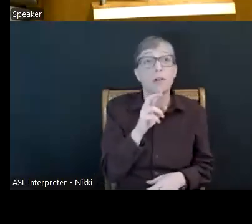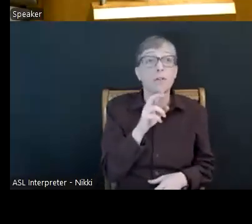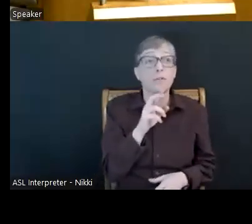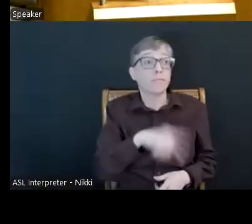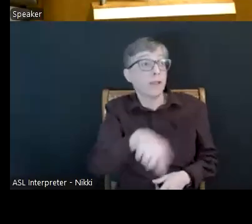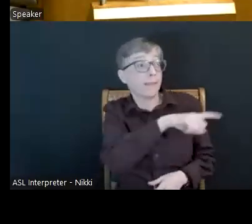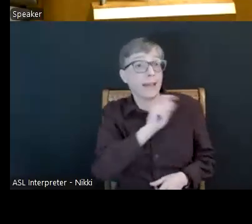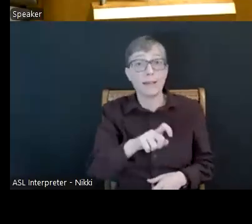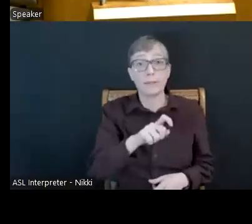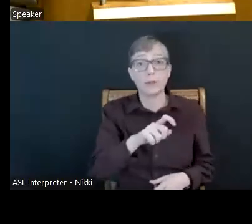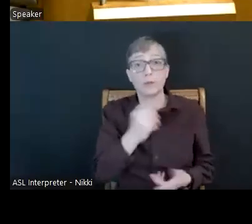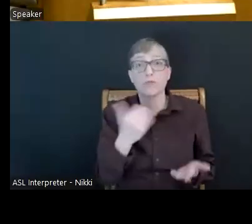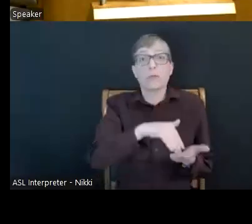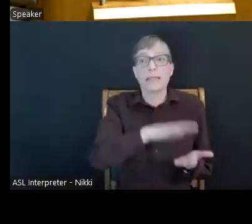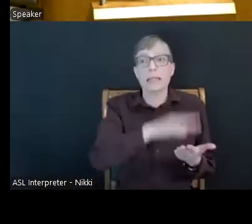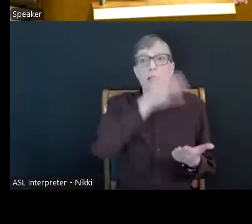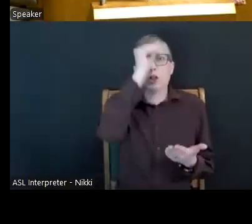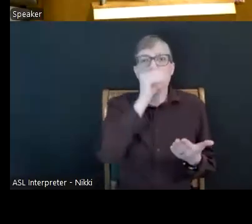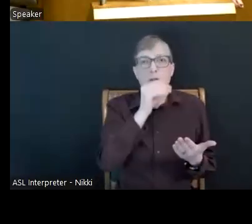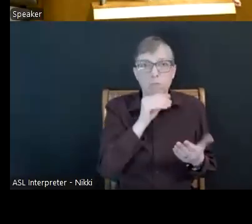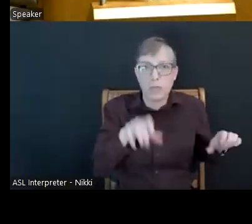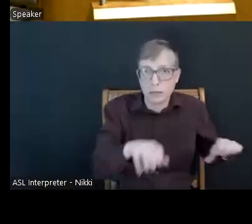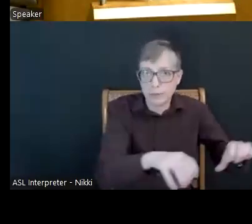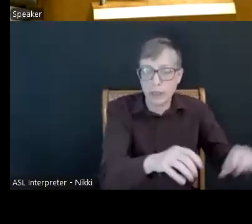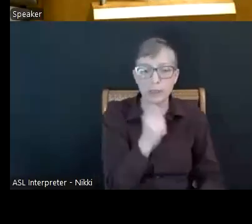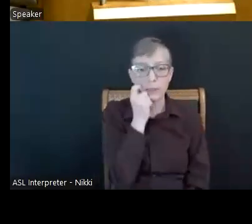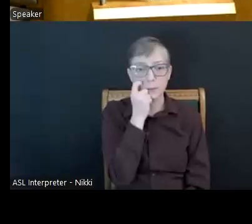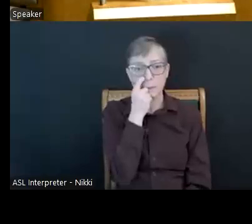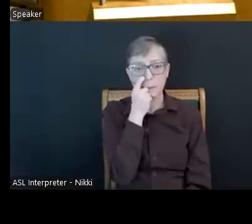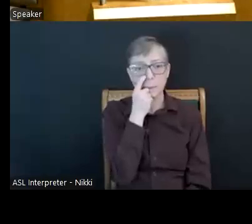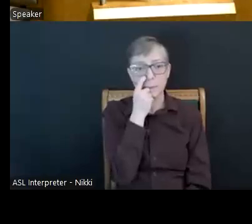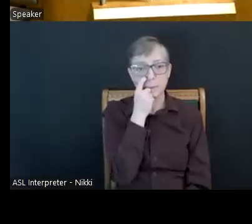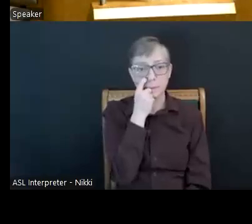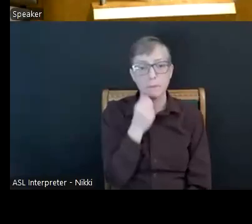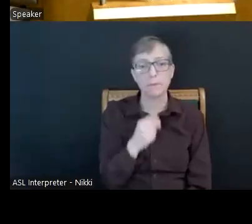are some of the issues that are not traditionally addressed by vision rehabilitation.